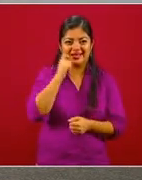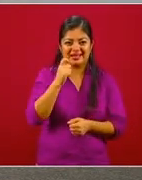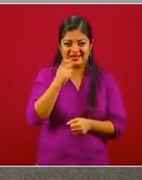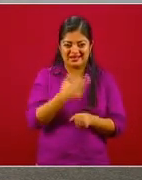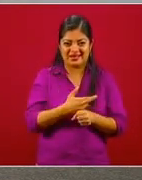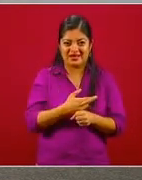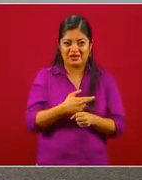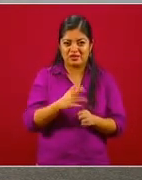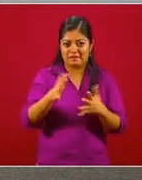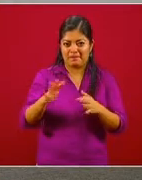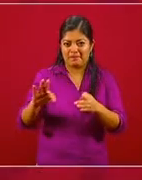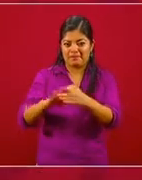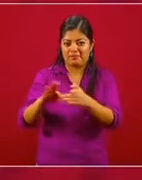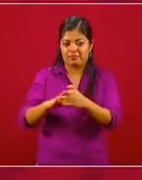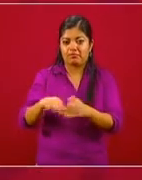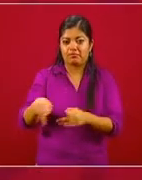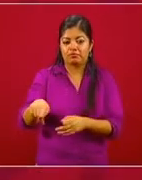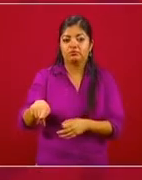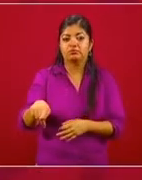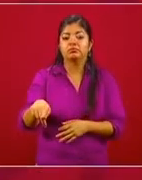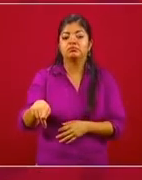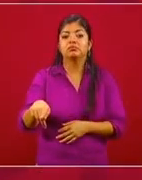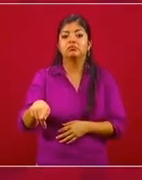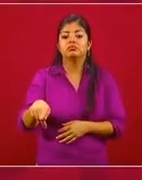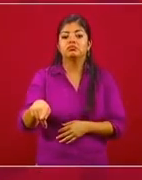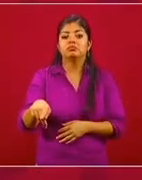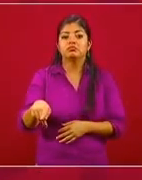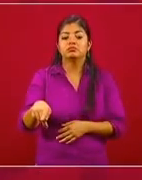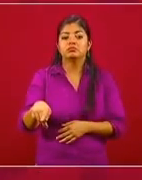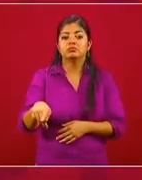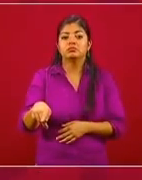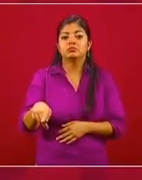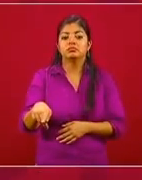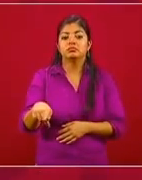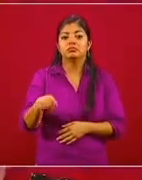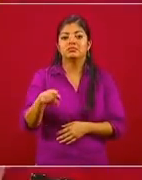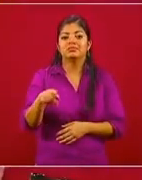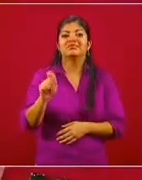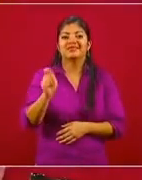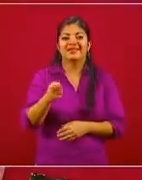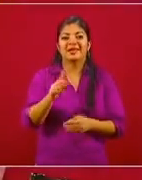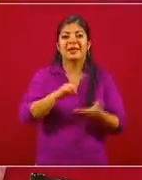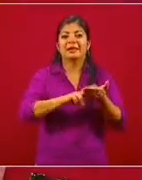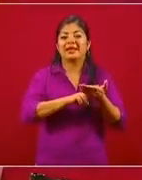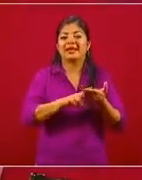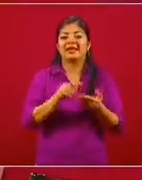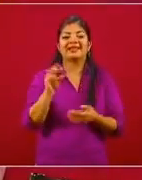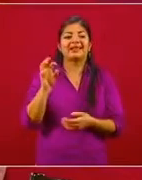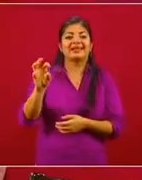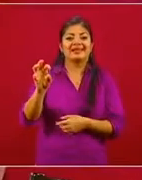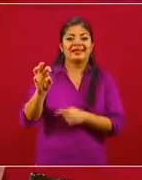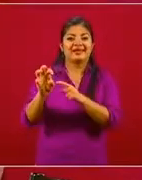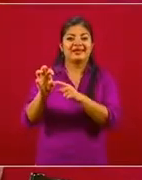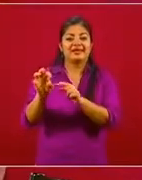Guerrero. Is telling me right now that the municipality of Copala, in the state of Guerrero,